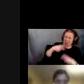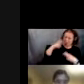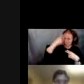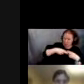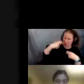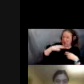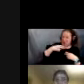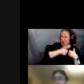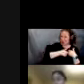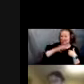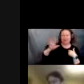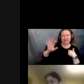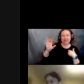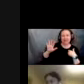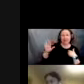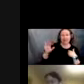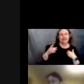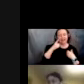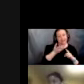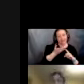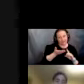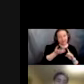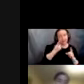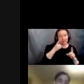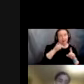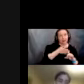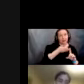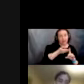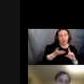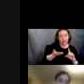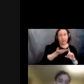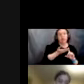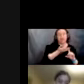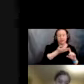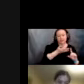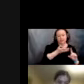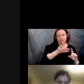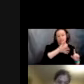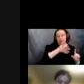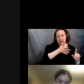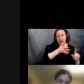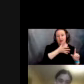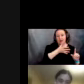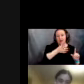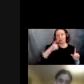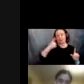finally bring his mother around to when he married his Hawaiian white wife in the